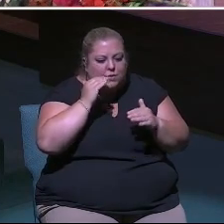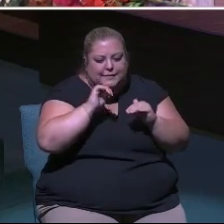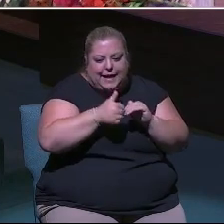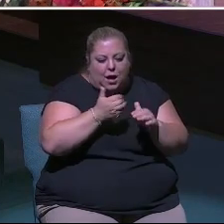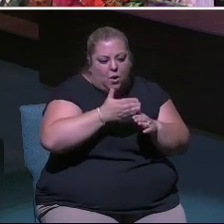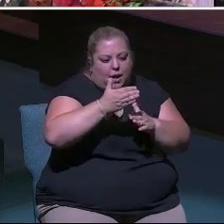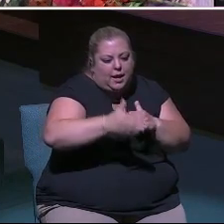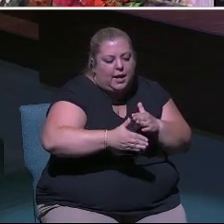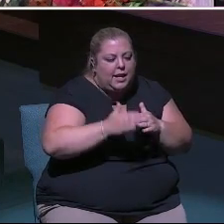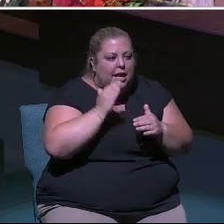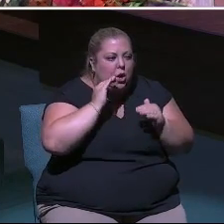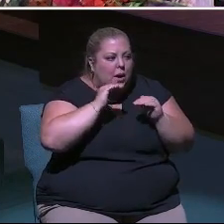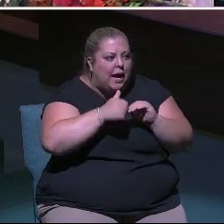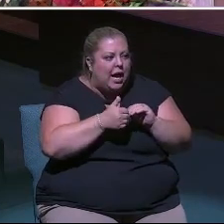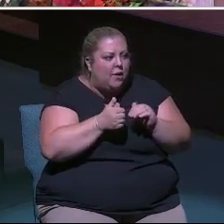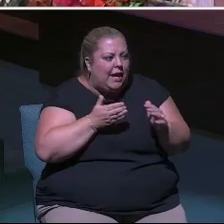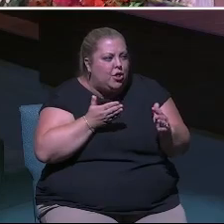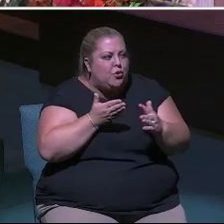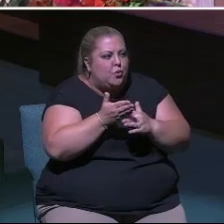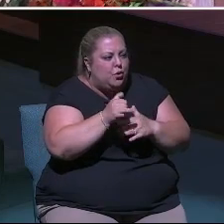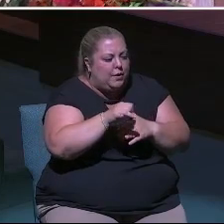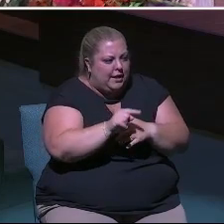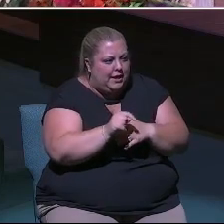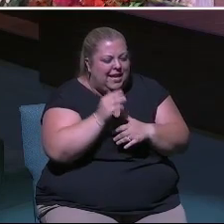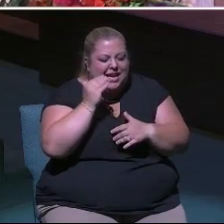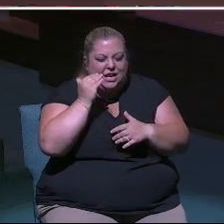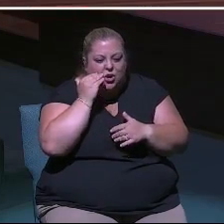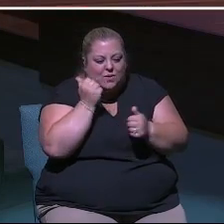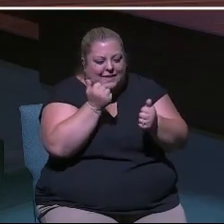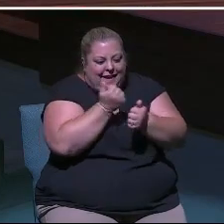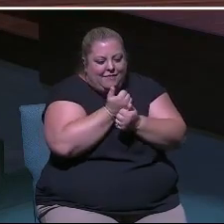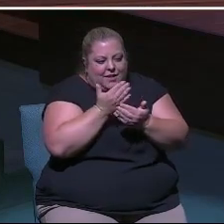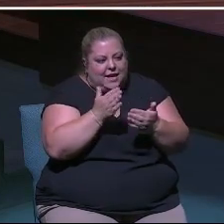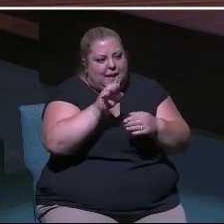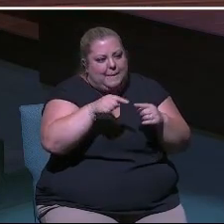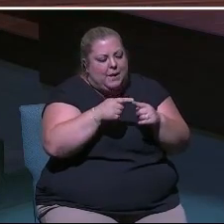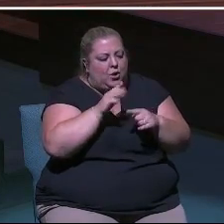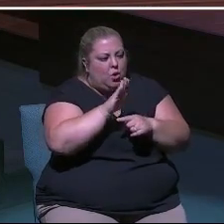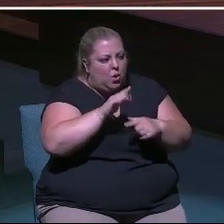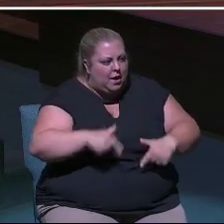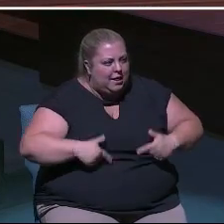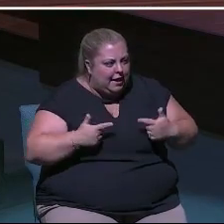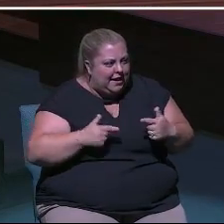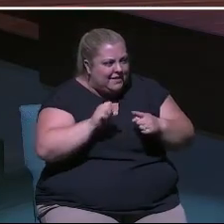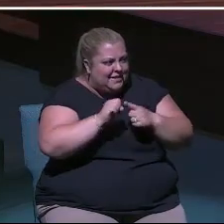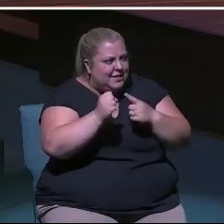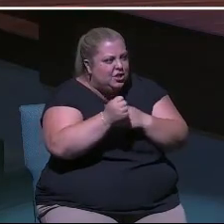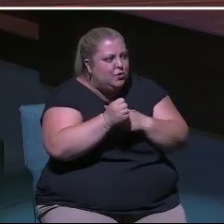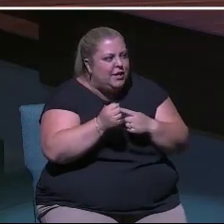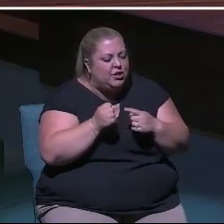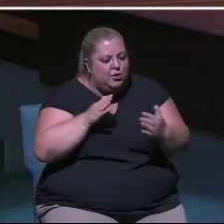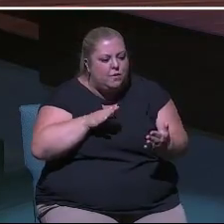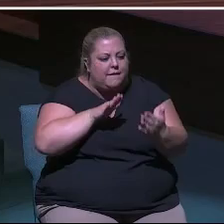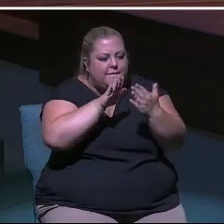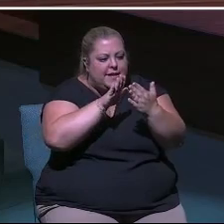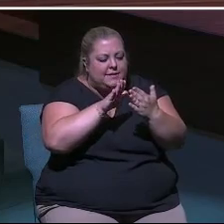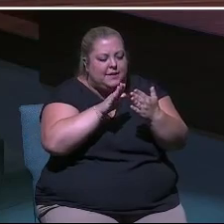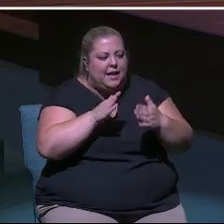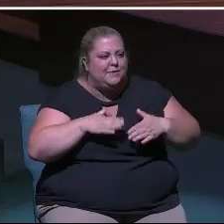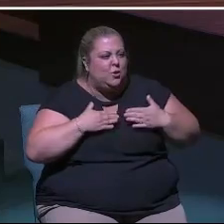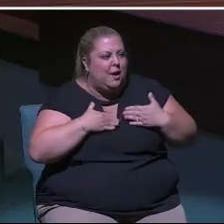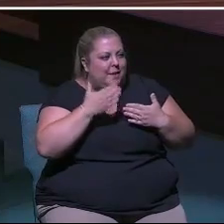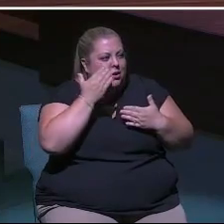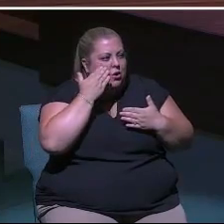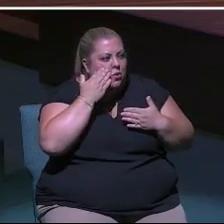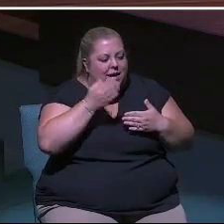you're going to get through. He knows everything about your life and the situation that you are facing. And I'm so glad to know that we have a God who's